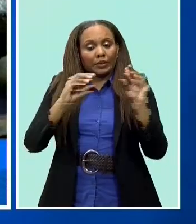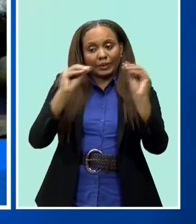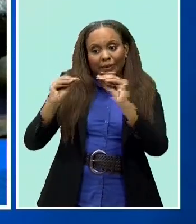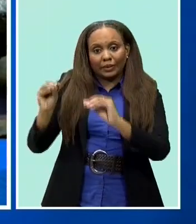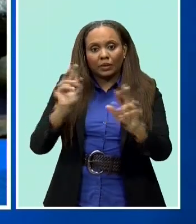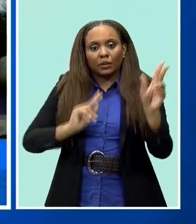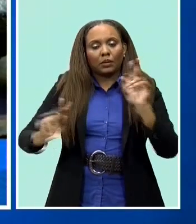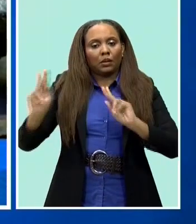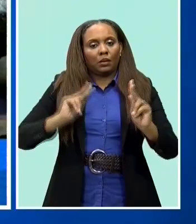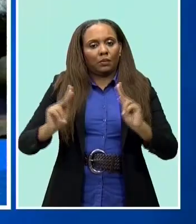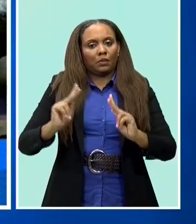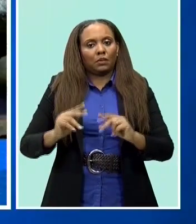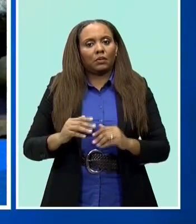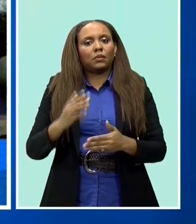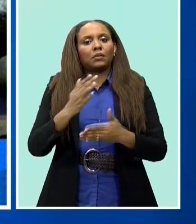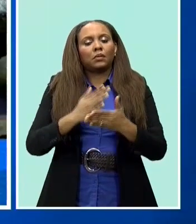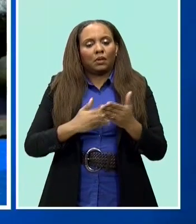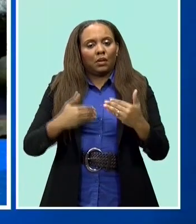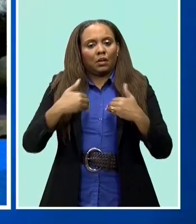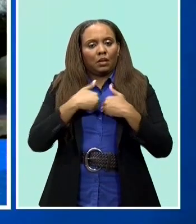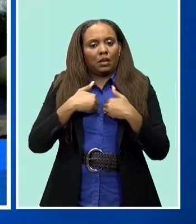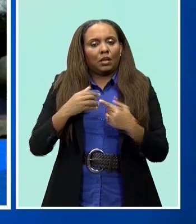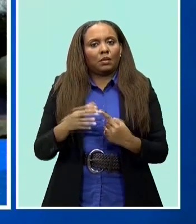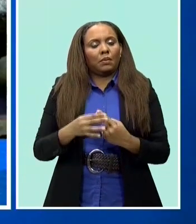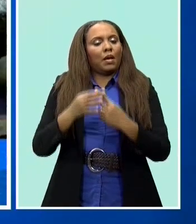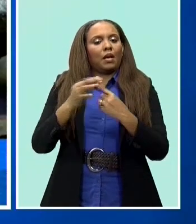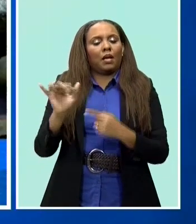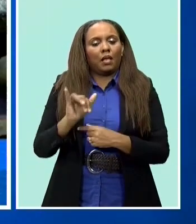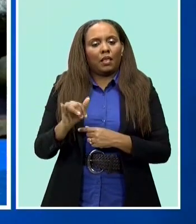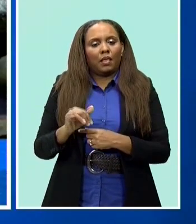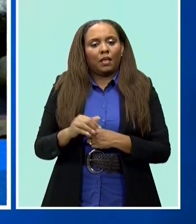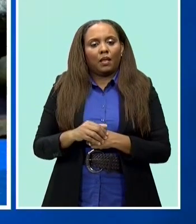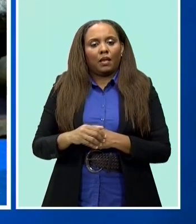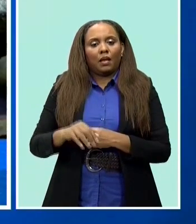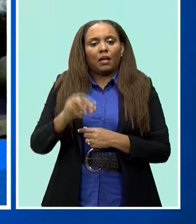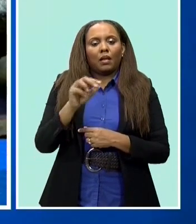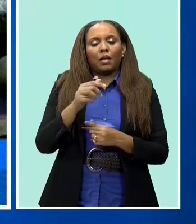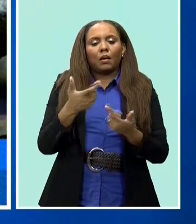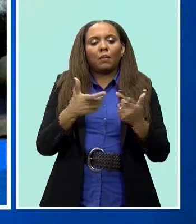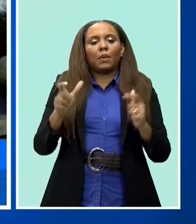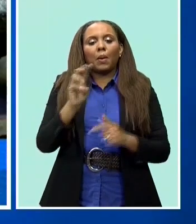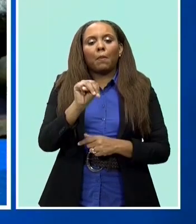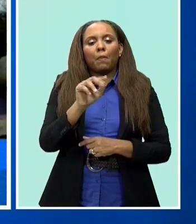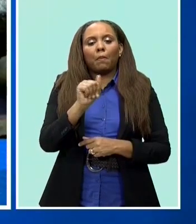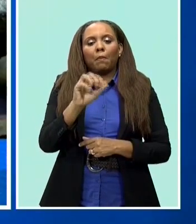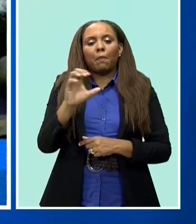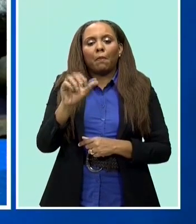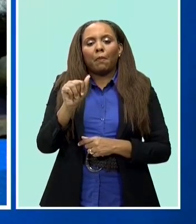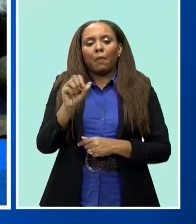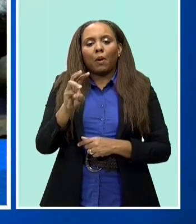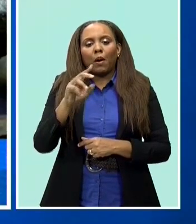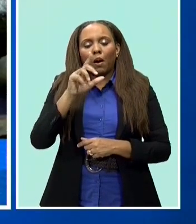Guyana. Some endangered species residing in Ghana's rainforests include the scarlet macaw, jaguars, the harpy eagle, and the black caiman.